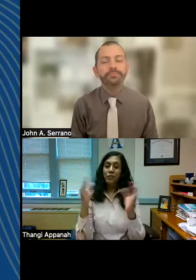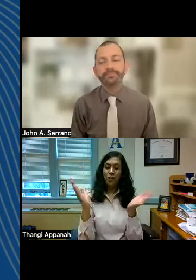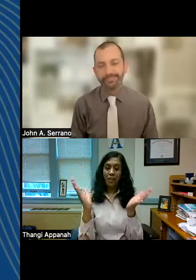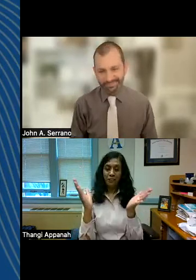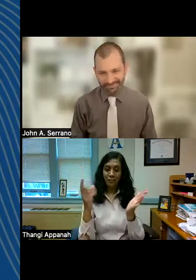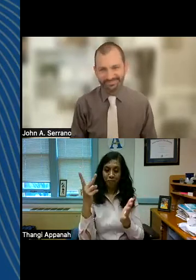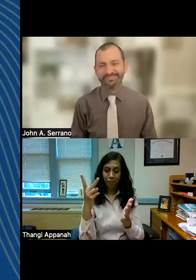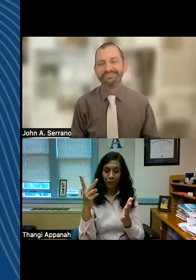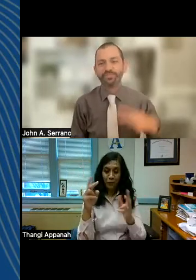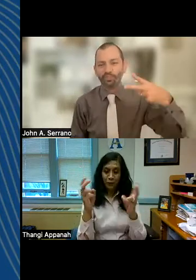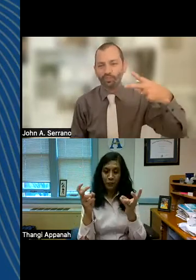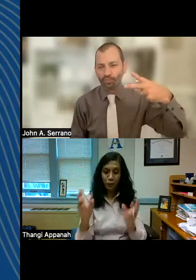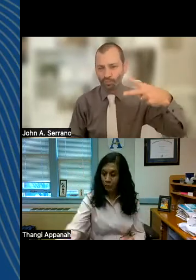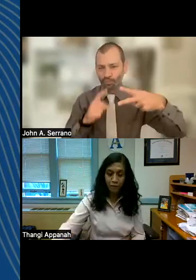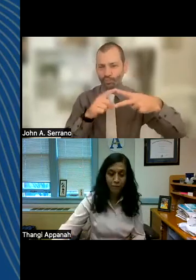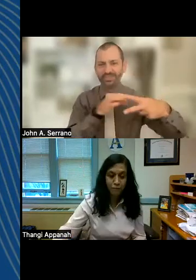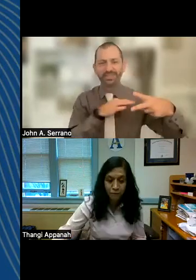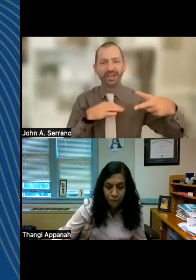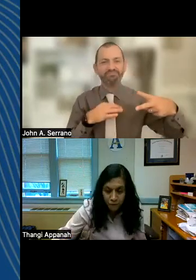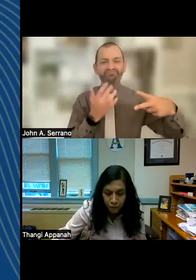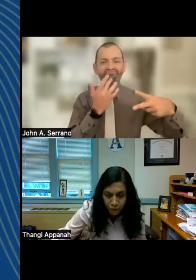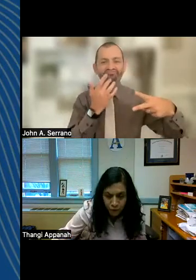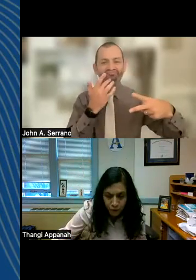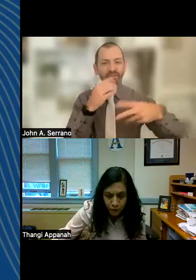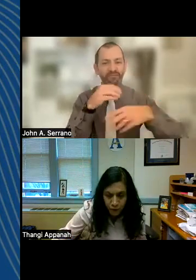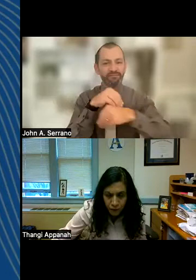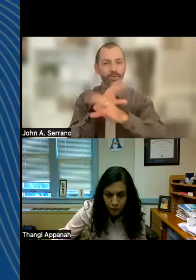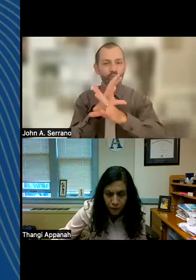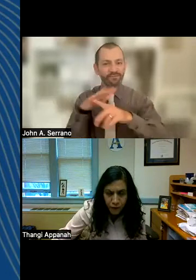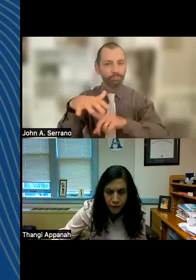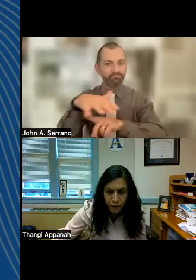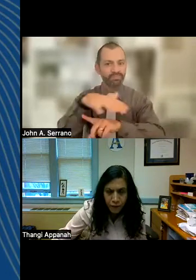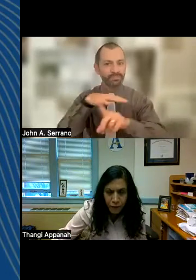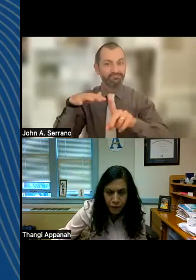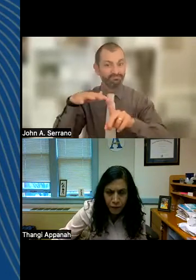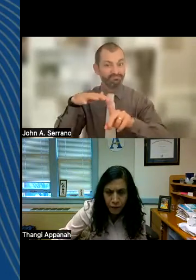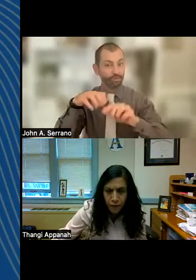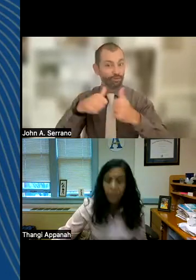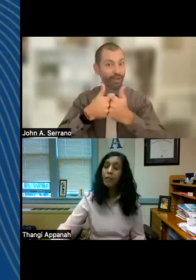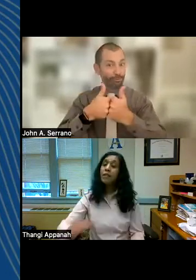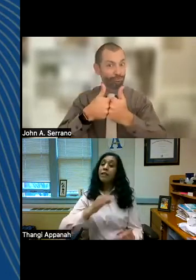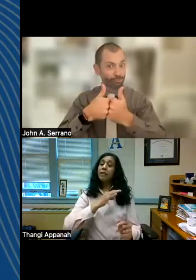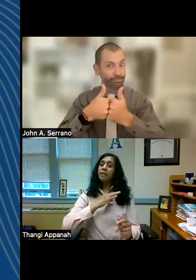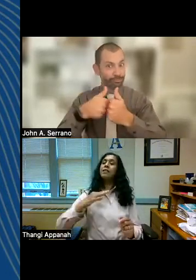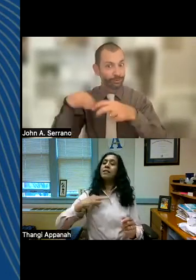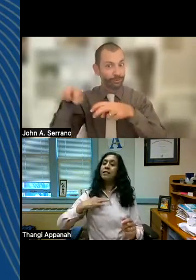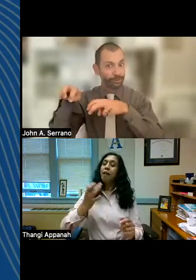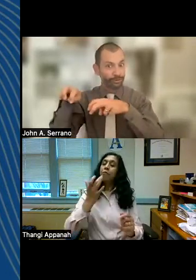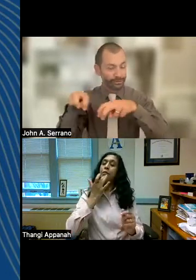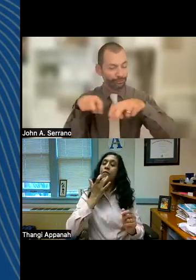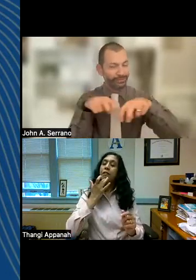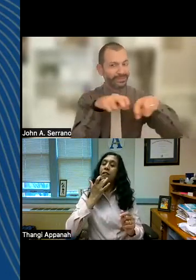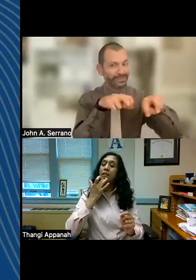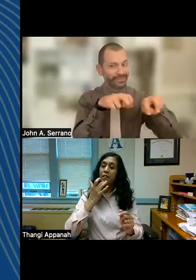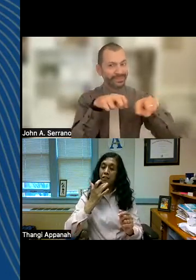Yes, there were two things in the chat, two issues. Okay, I do see the first one, staff preferring the virtual environment.